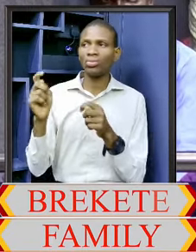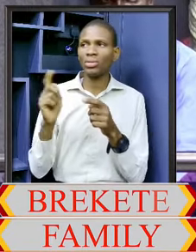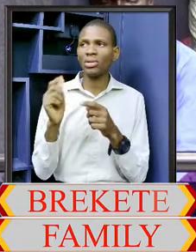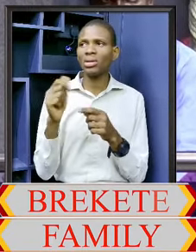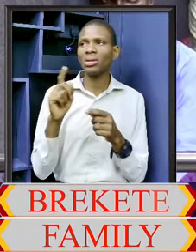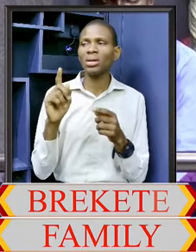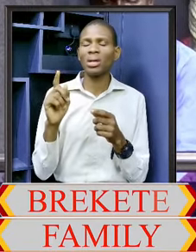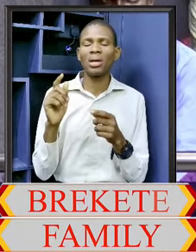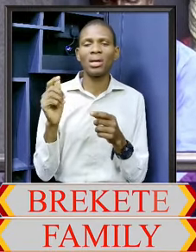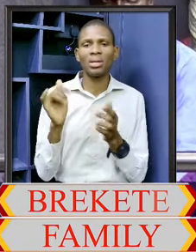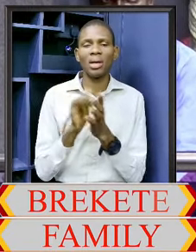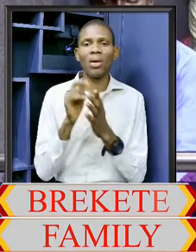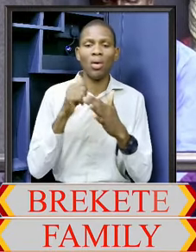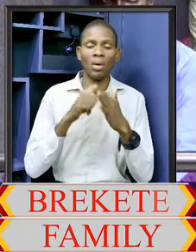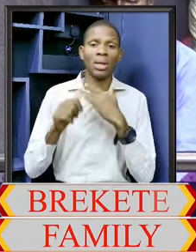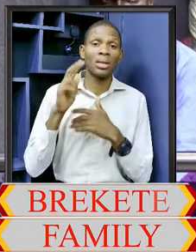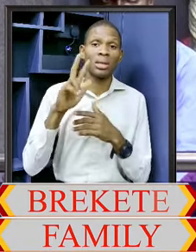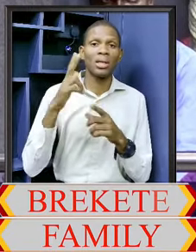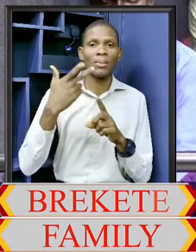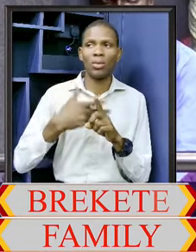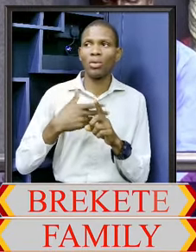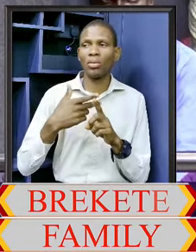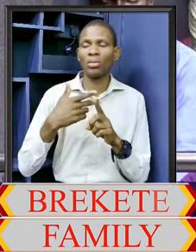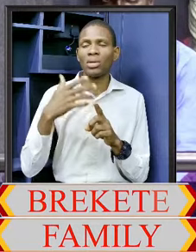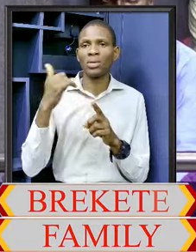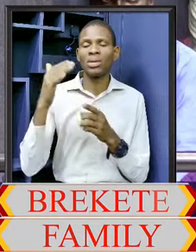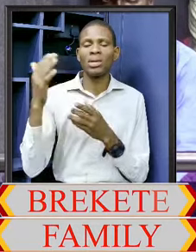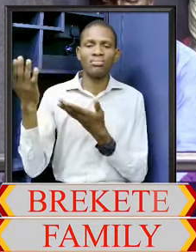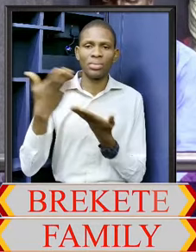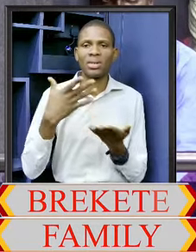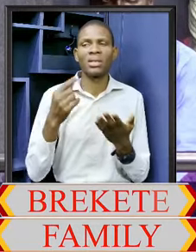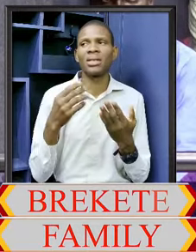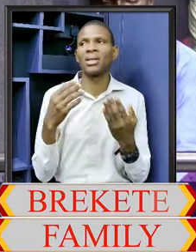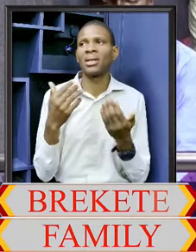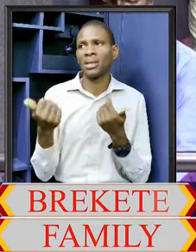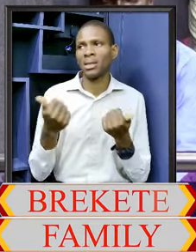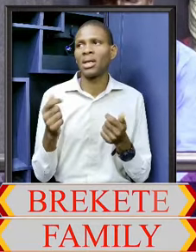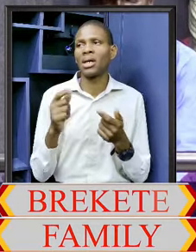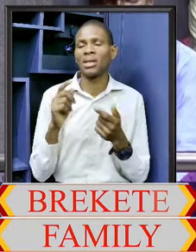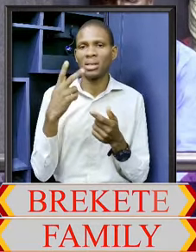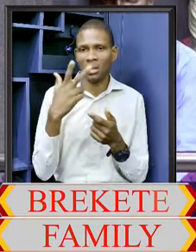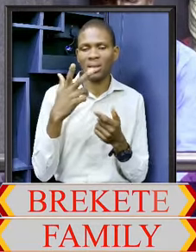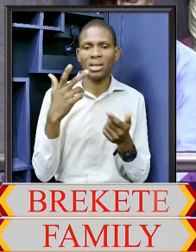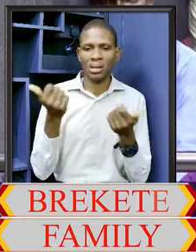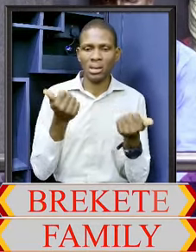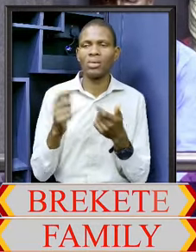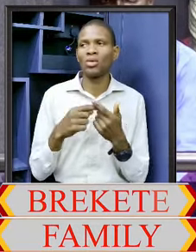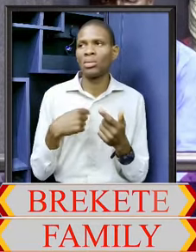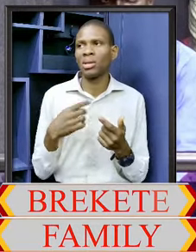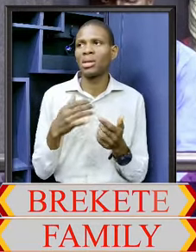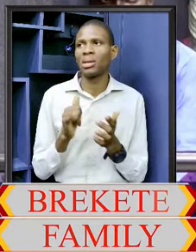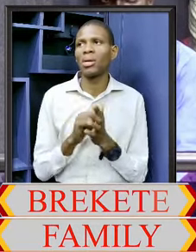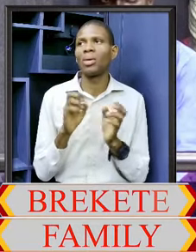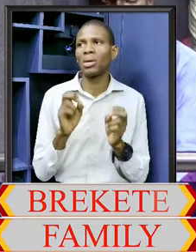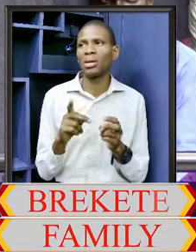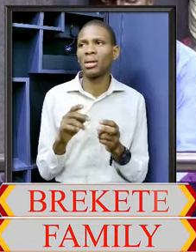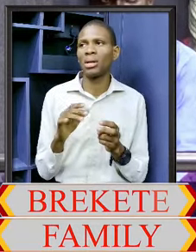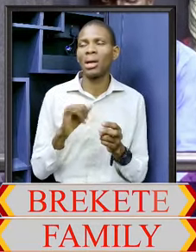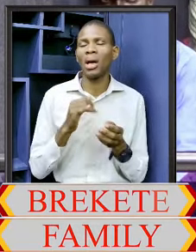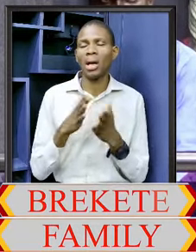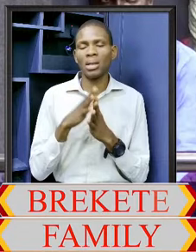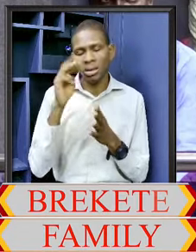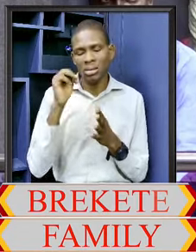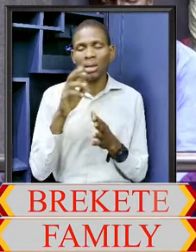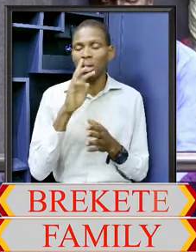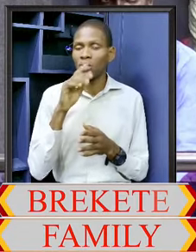under 3 months that they would deliver the three cars to me. I said, okay, but are you sure? But this thing that you are saying, I'm